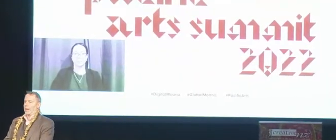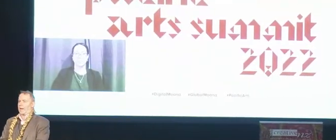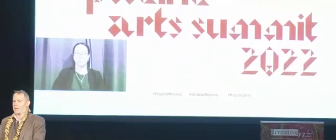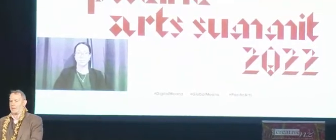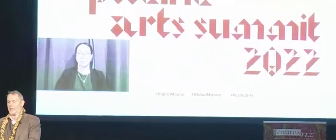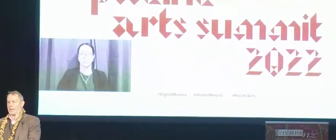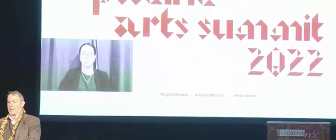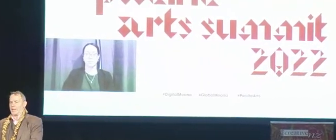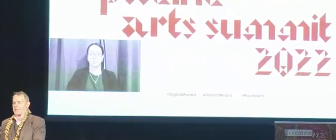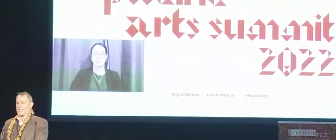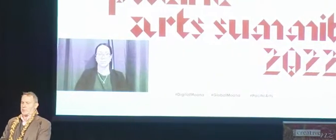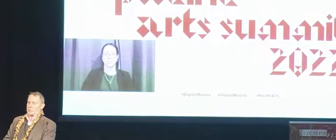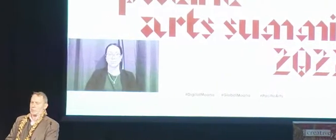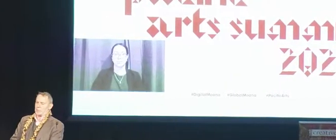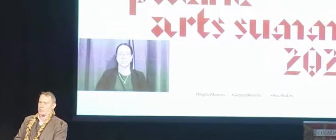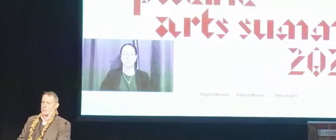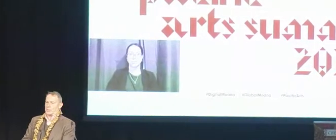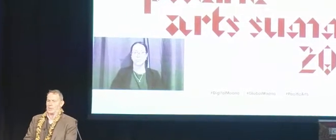foreign